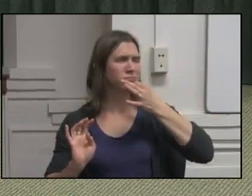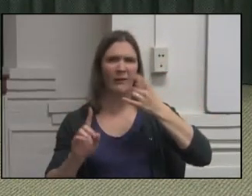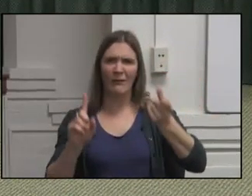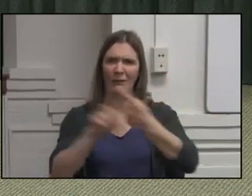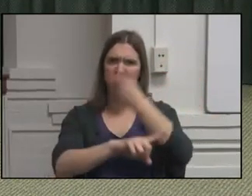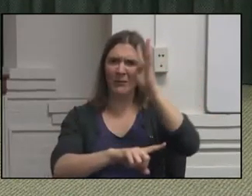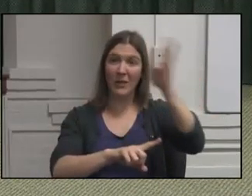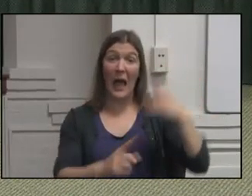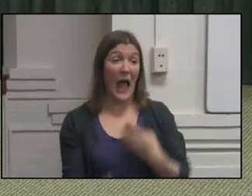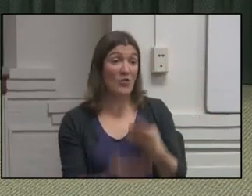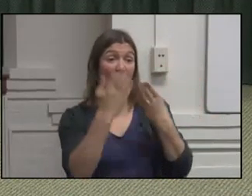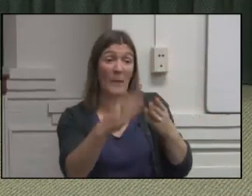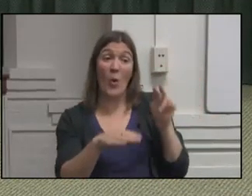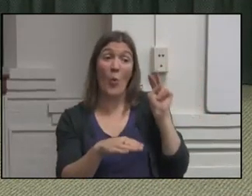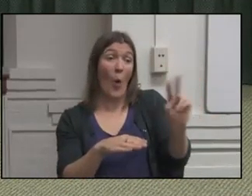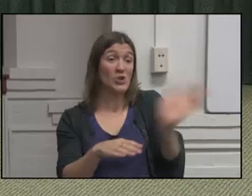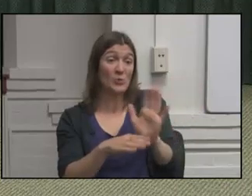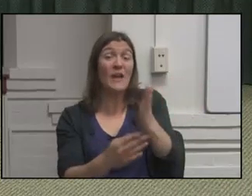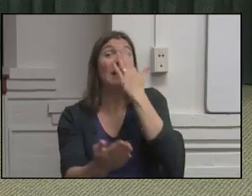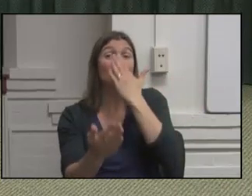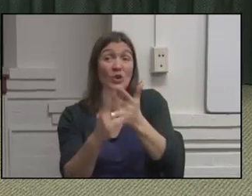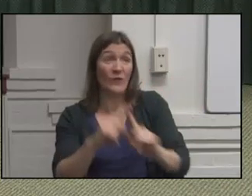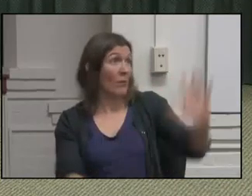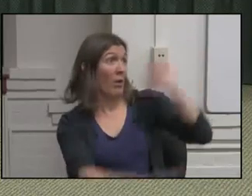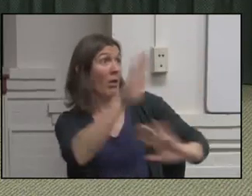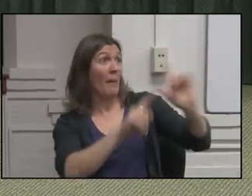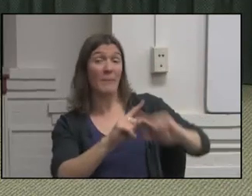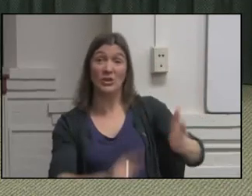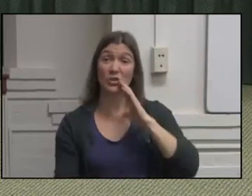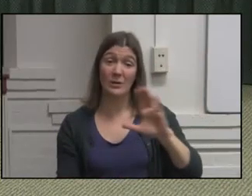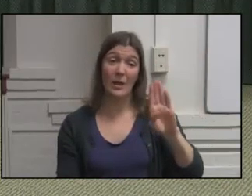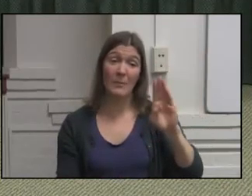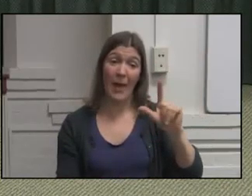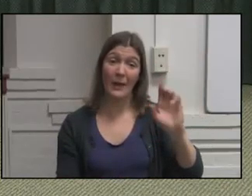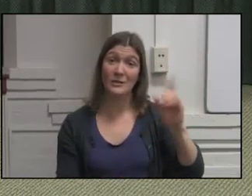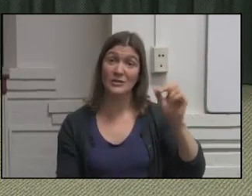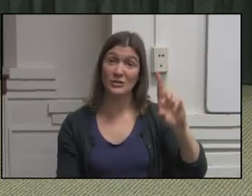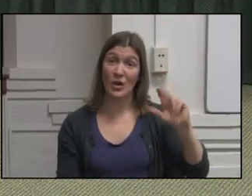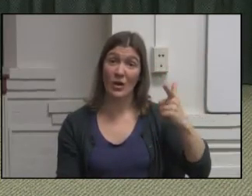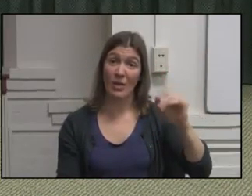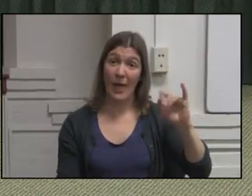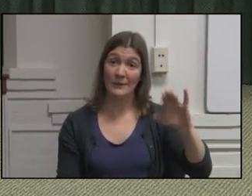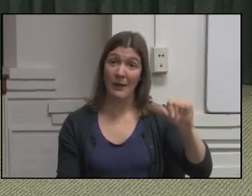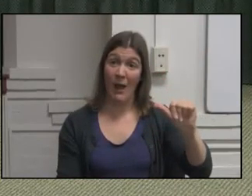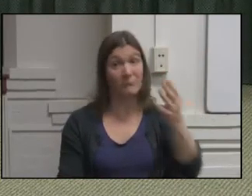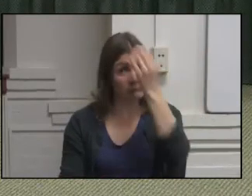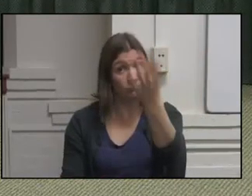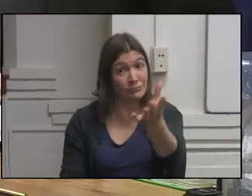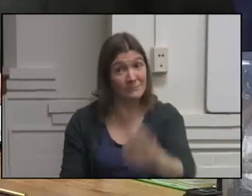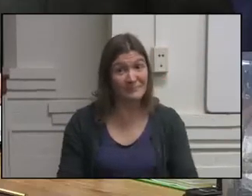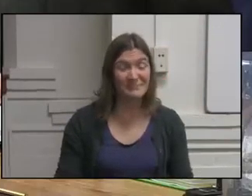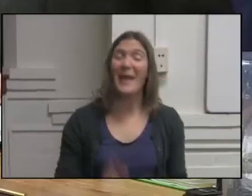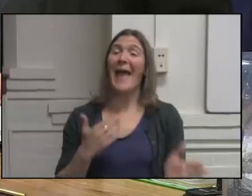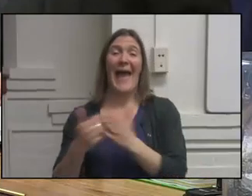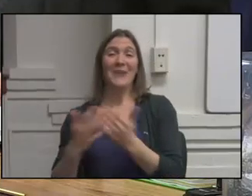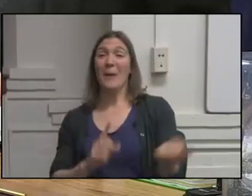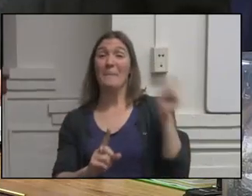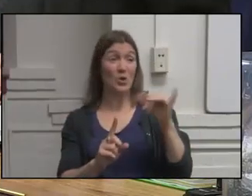I highly recommend it. It holds up really well. Are there further questions or comments from the board? Or John, were you